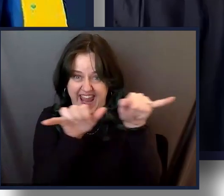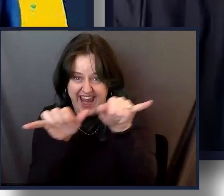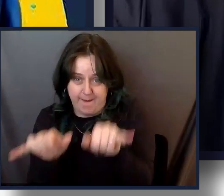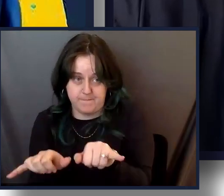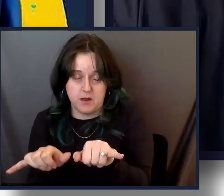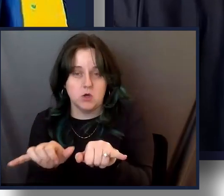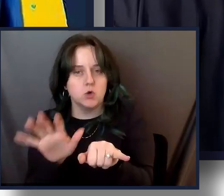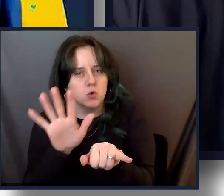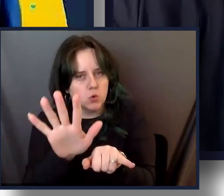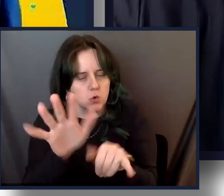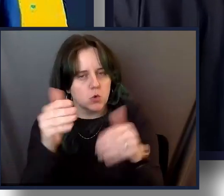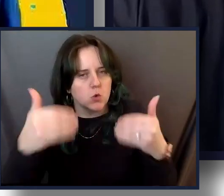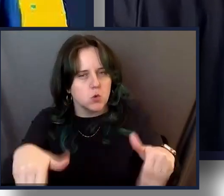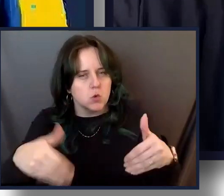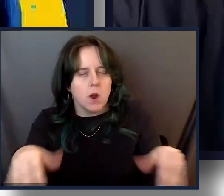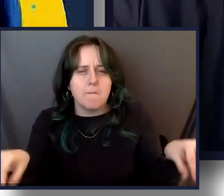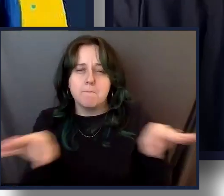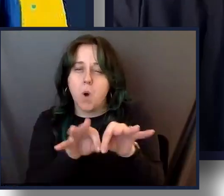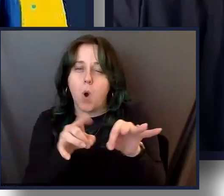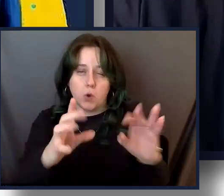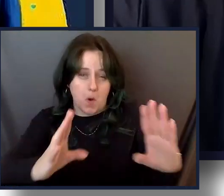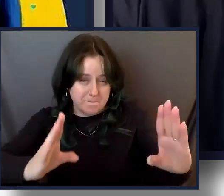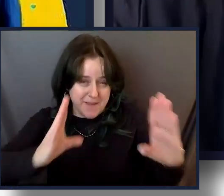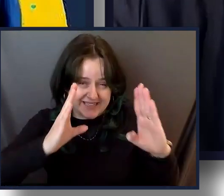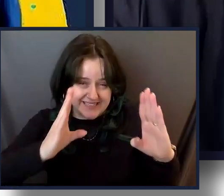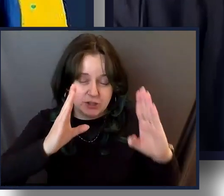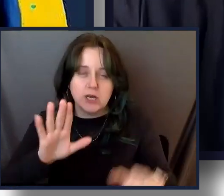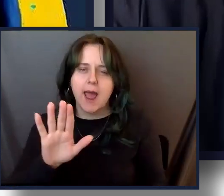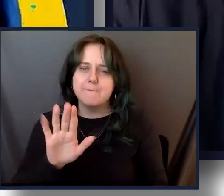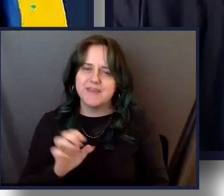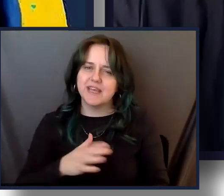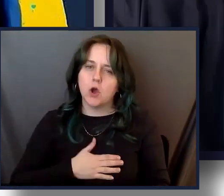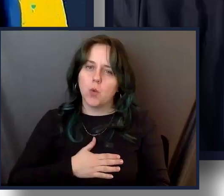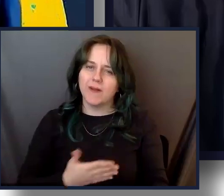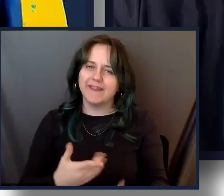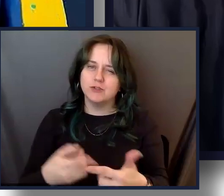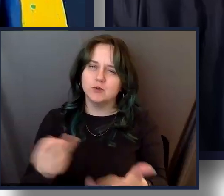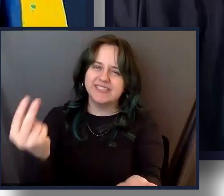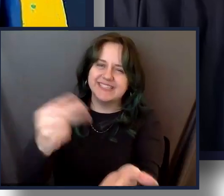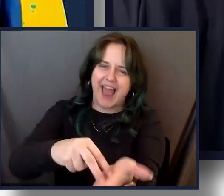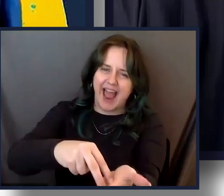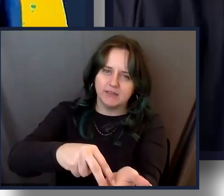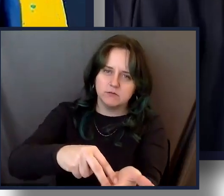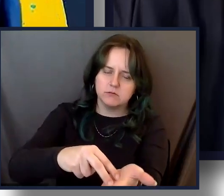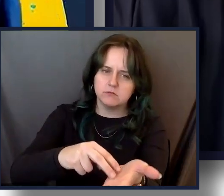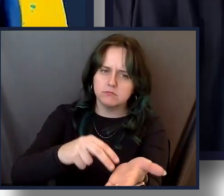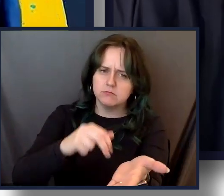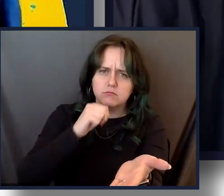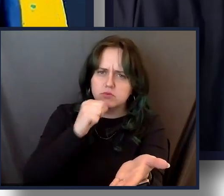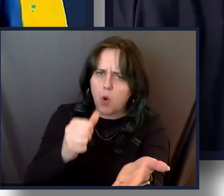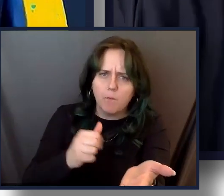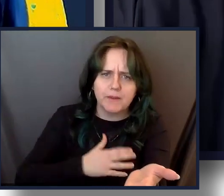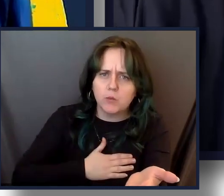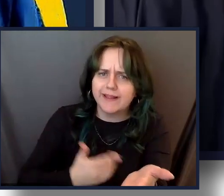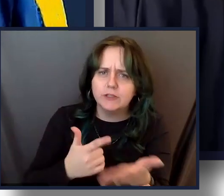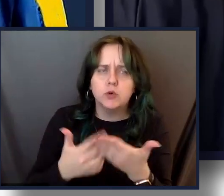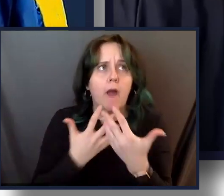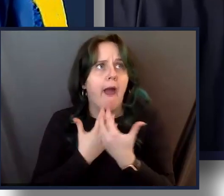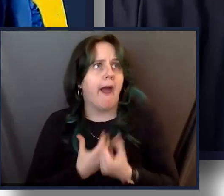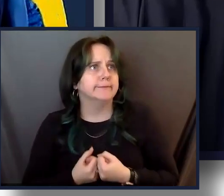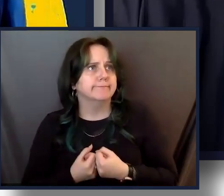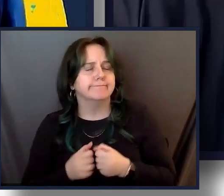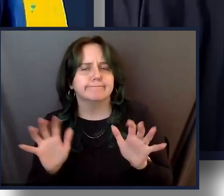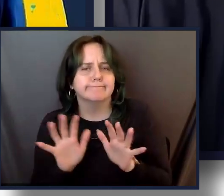be willing to take a stand. Don't be silent. Read Erica Chenoweth. She's